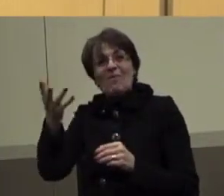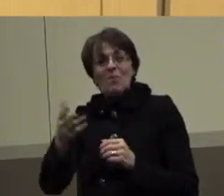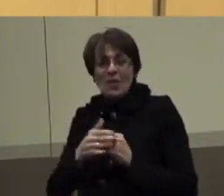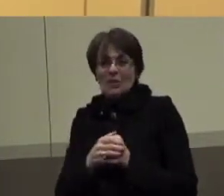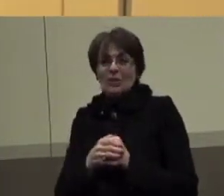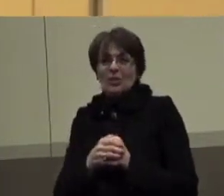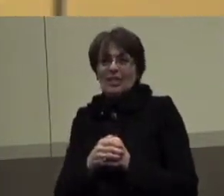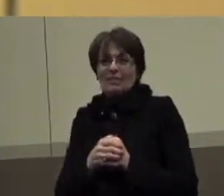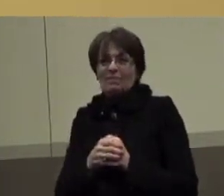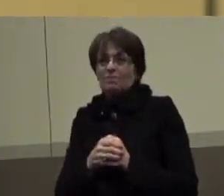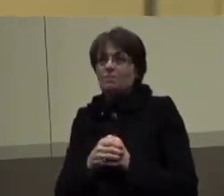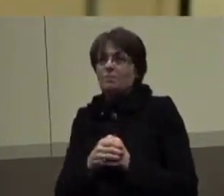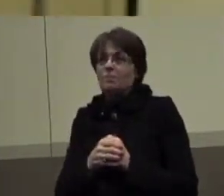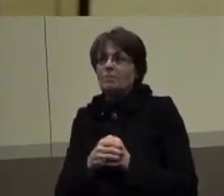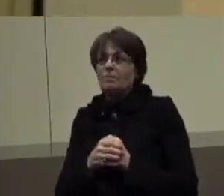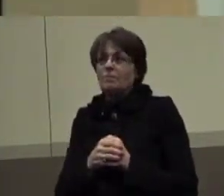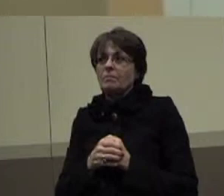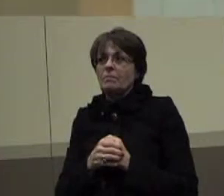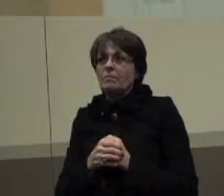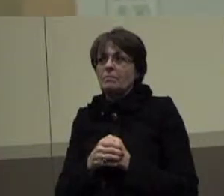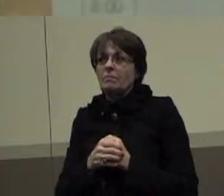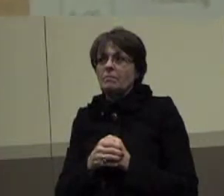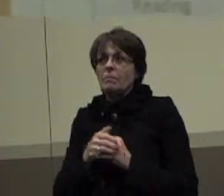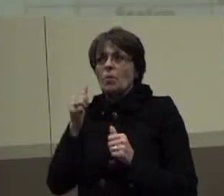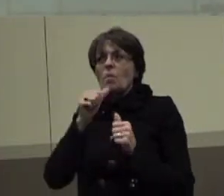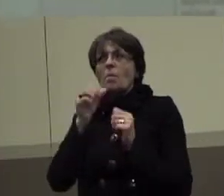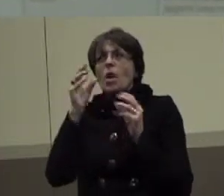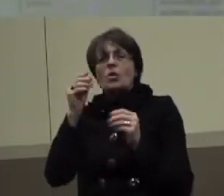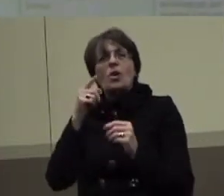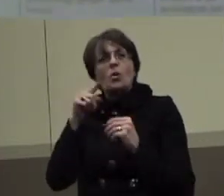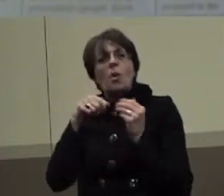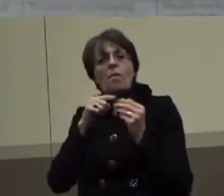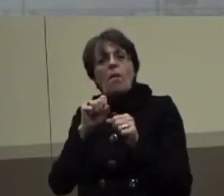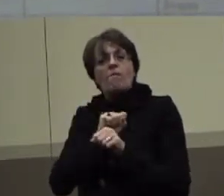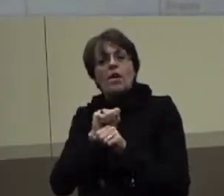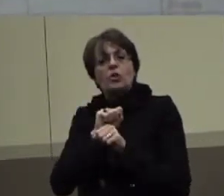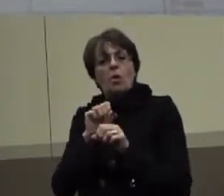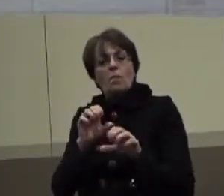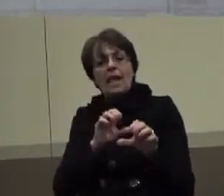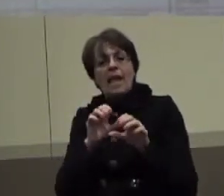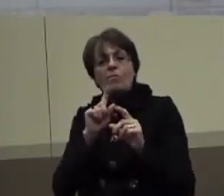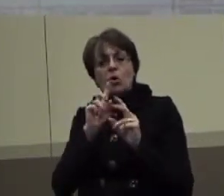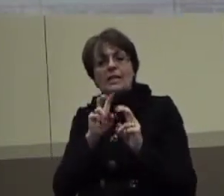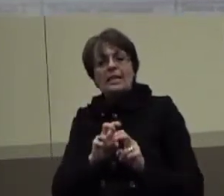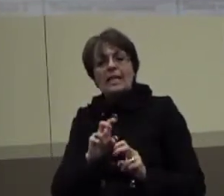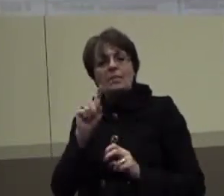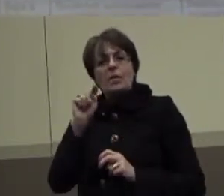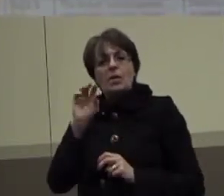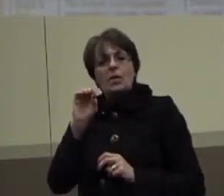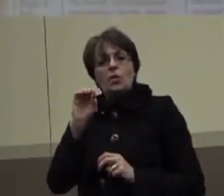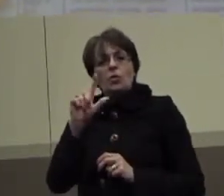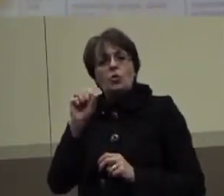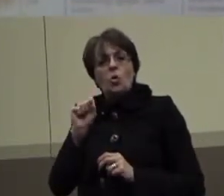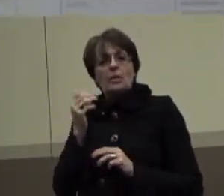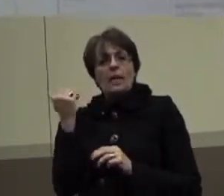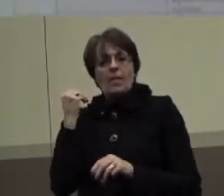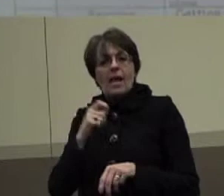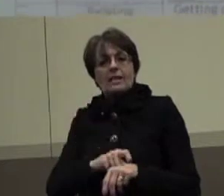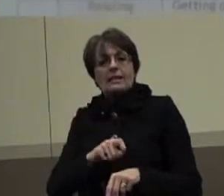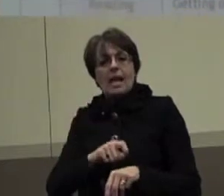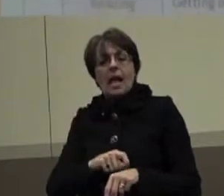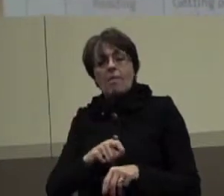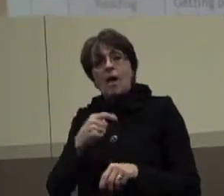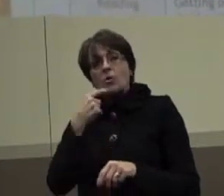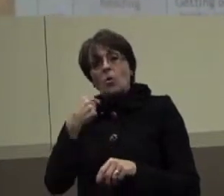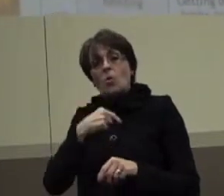information. Remember me teaching you about the functional behavior assessment tools last time? And I told you that